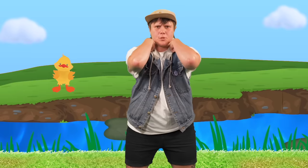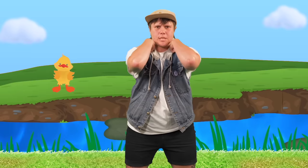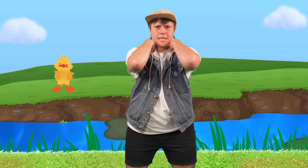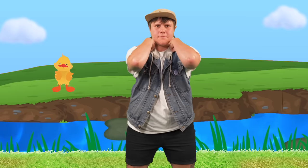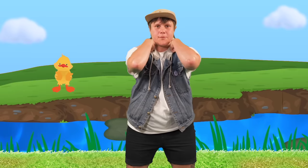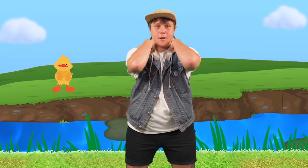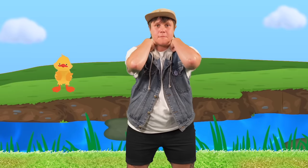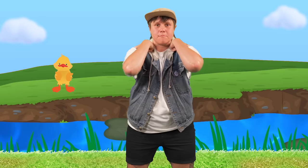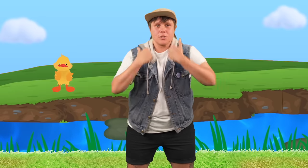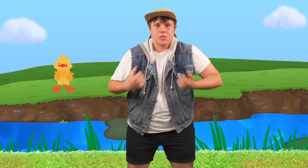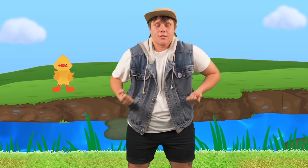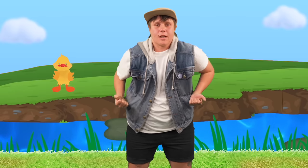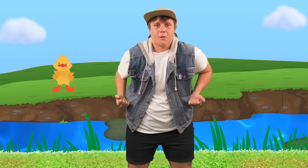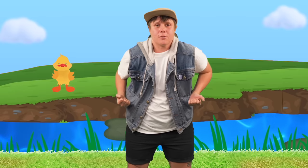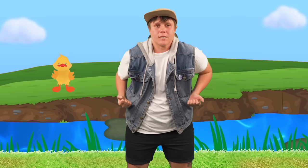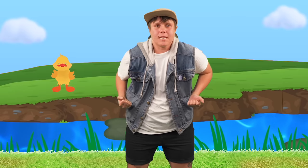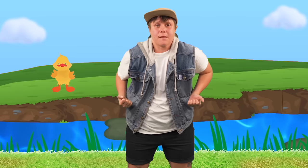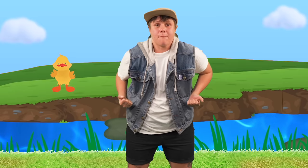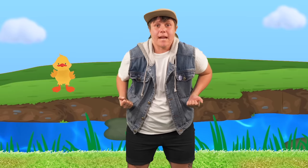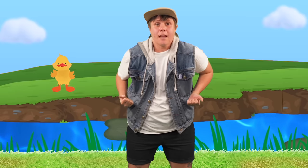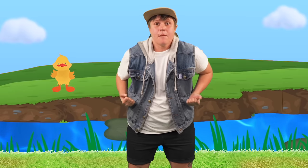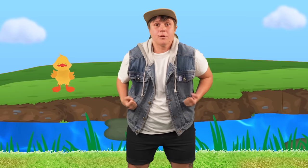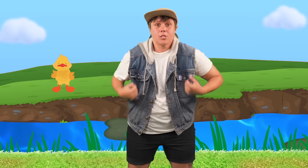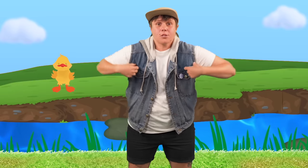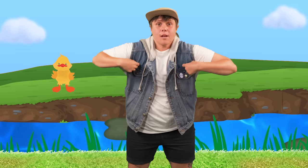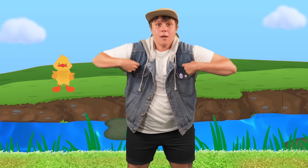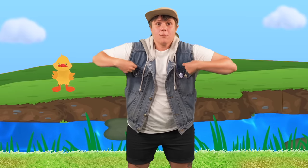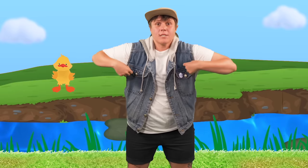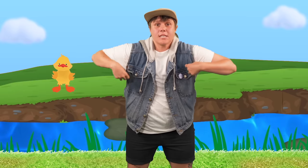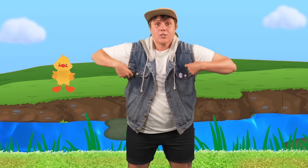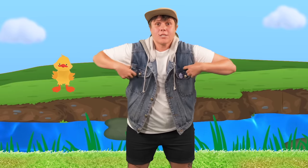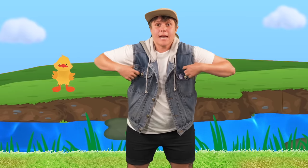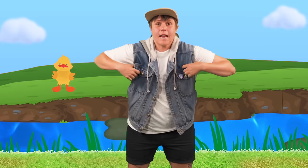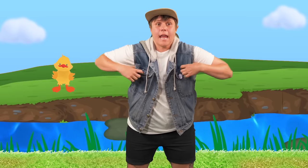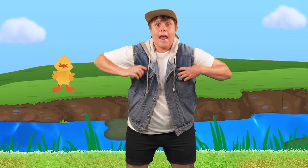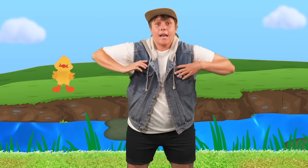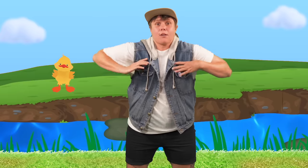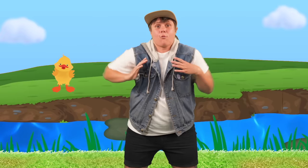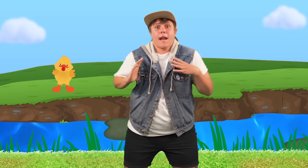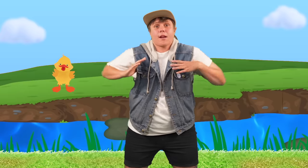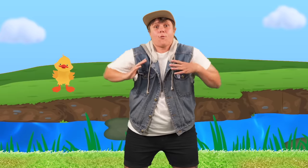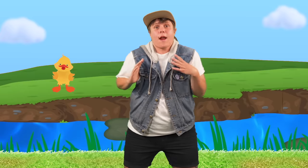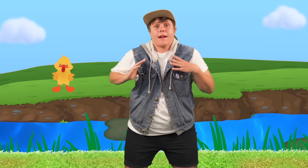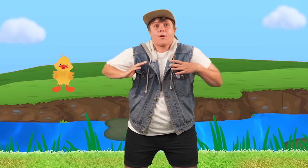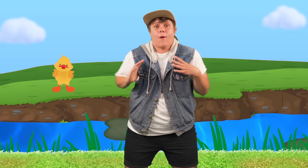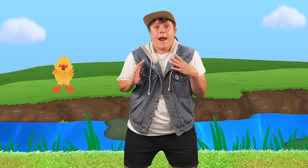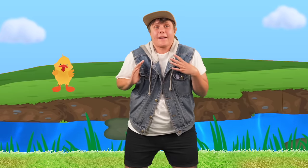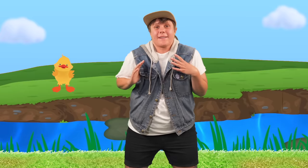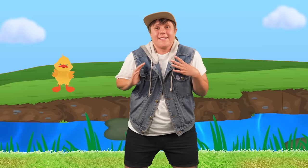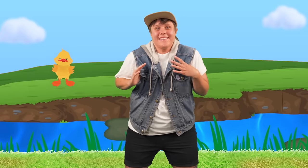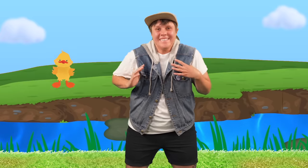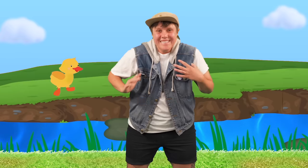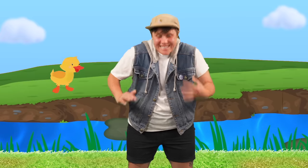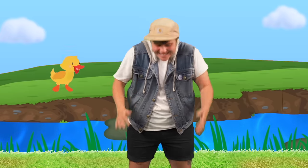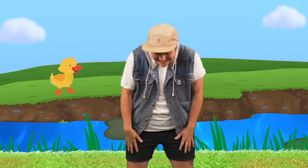your elbows in the front, put your elbows in the back. Put your elbows at your side and quack, quack,